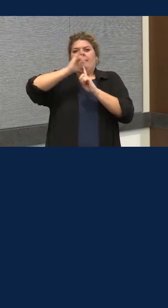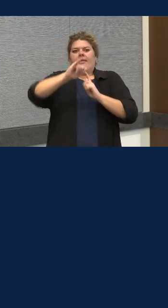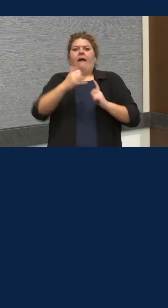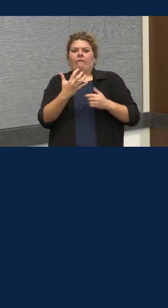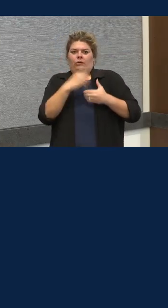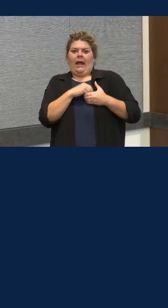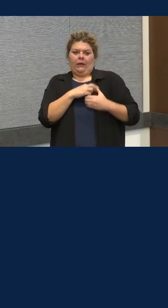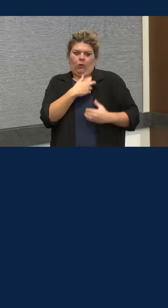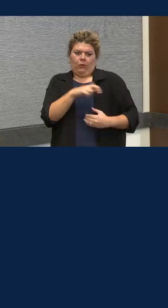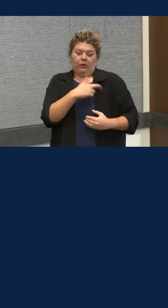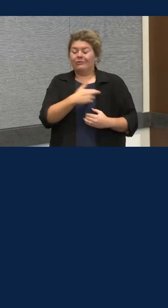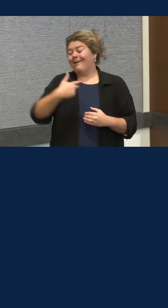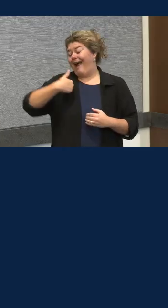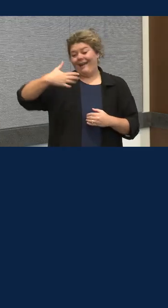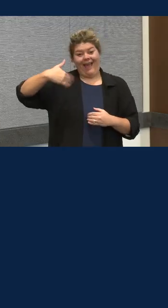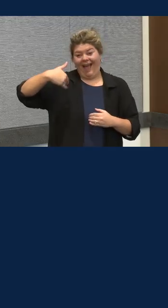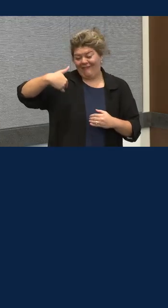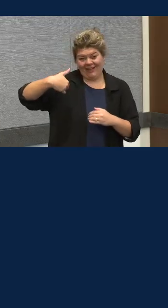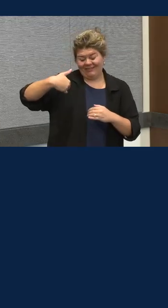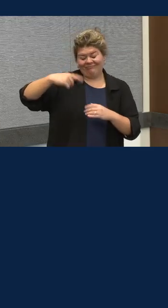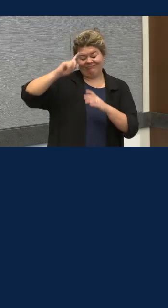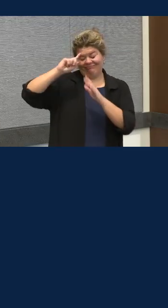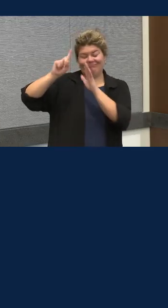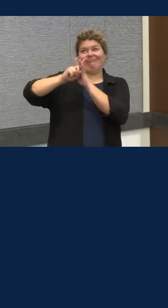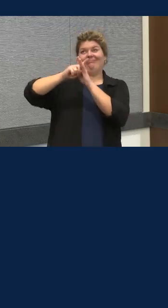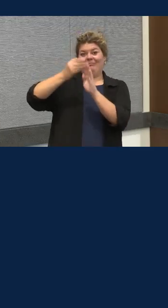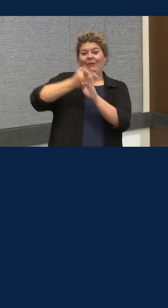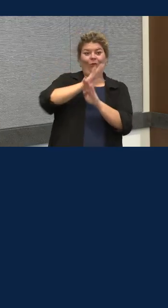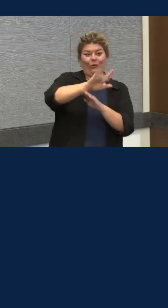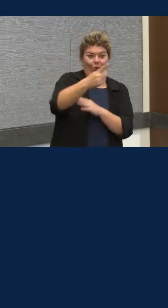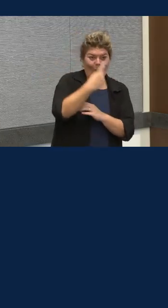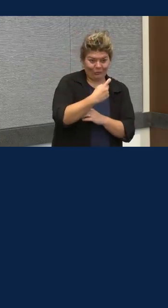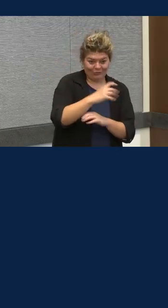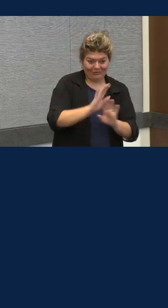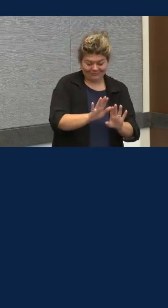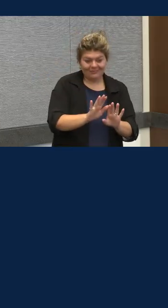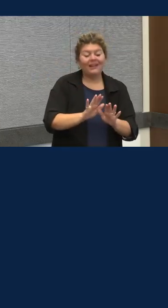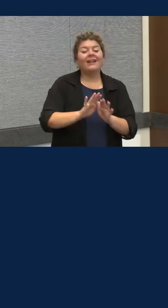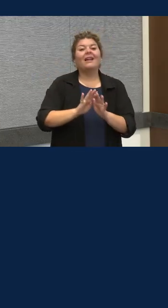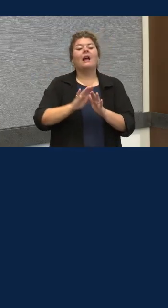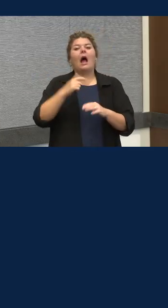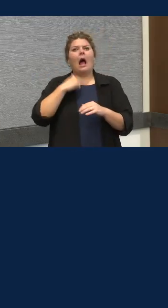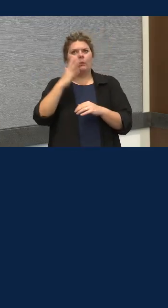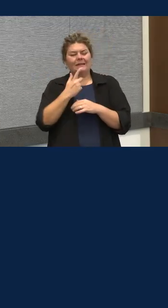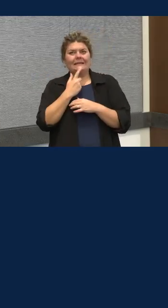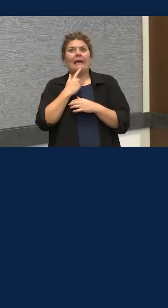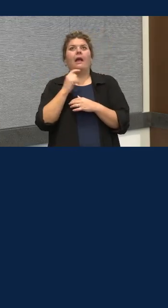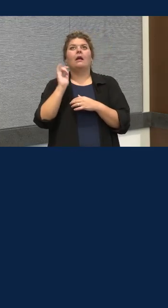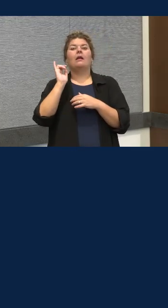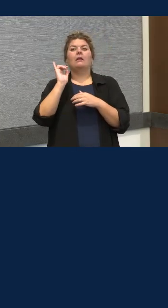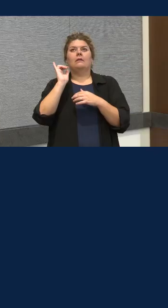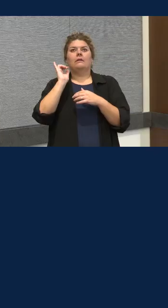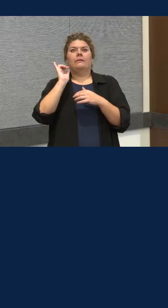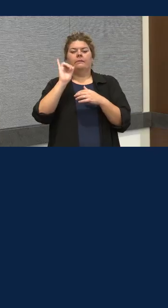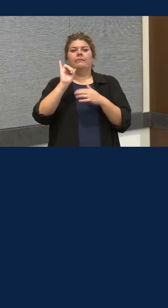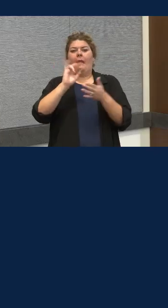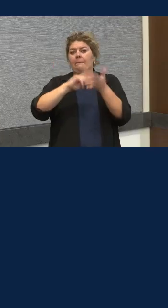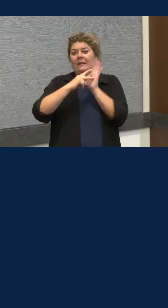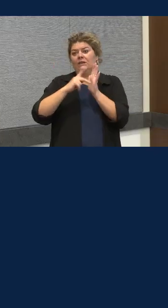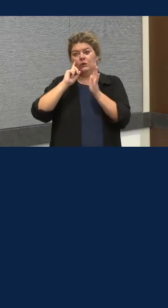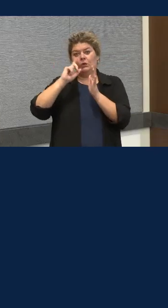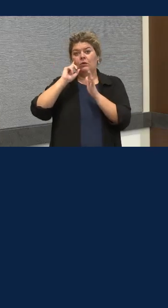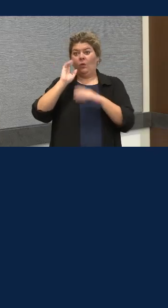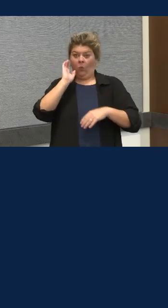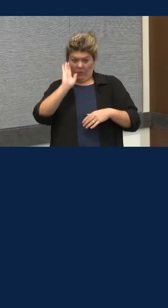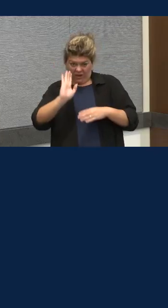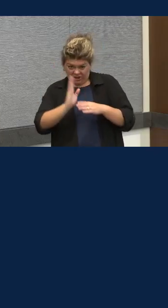have not done before this question, I would say part of it then means that you're going to end up sharing it,